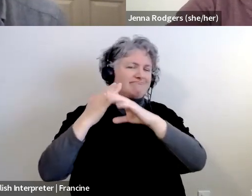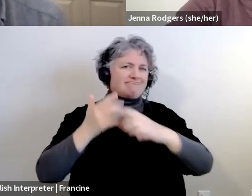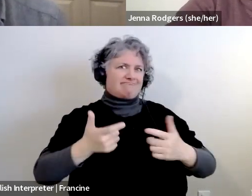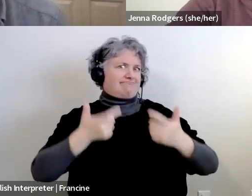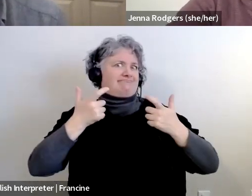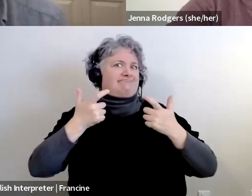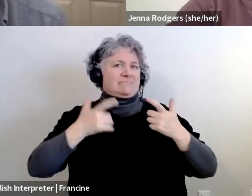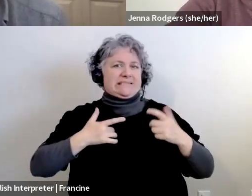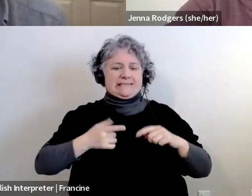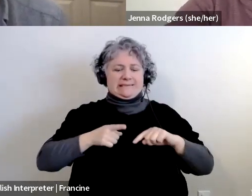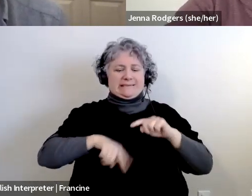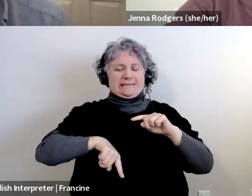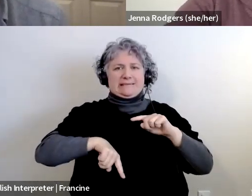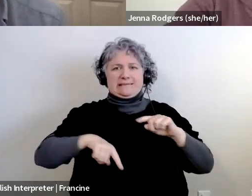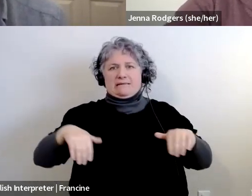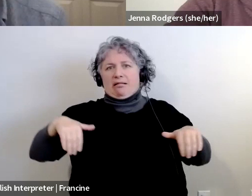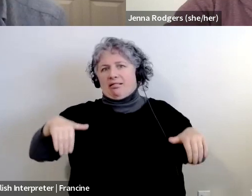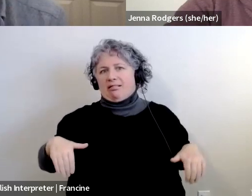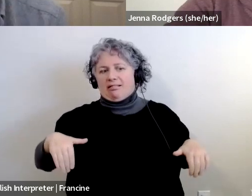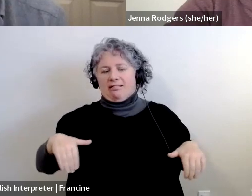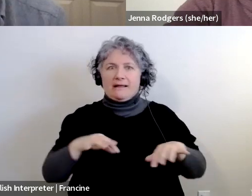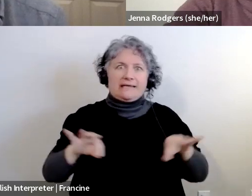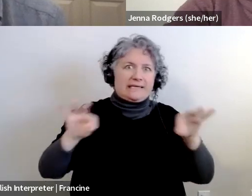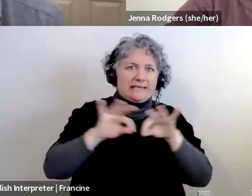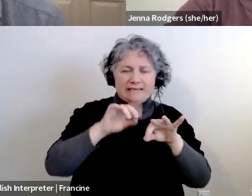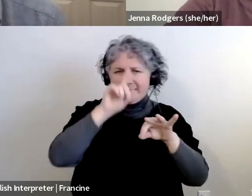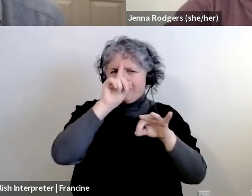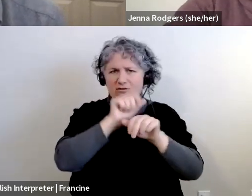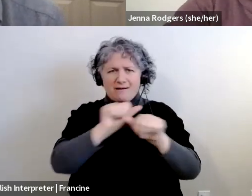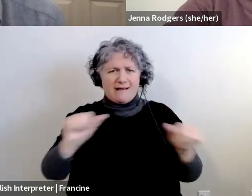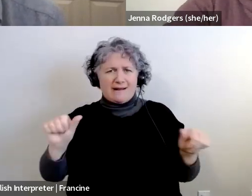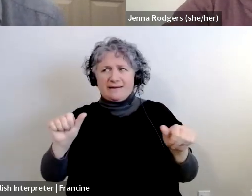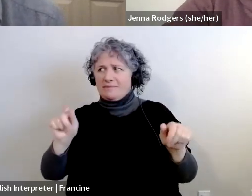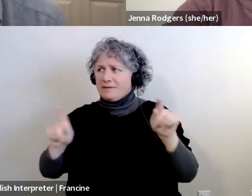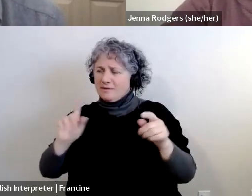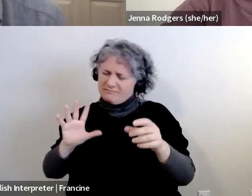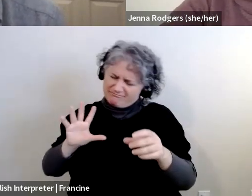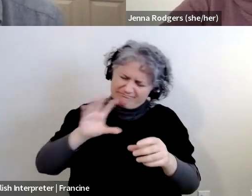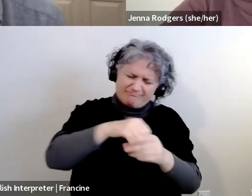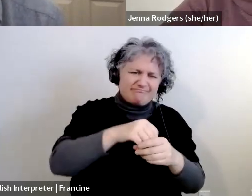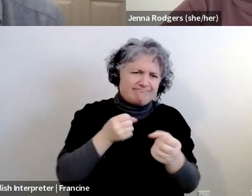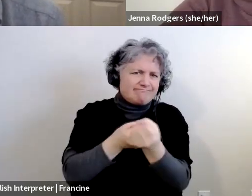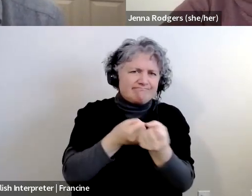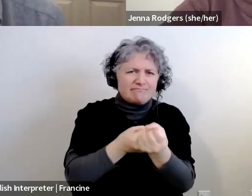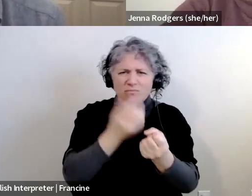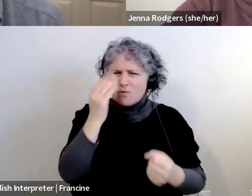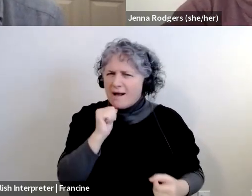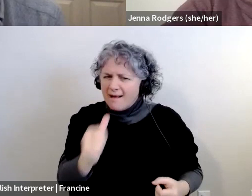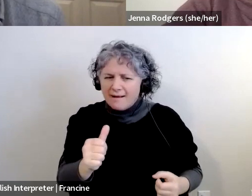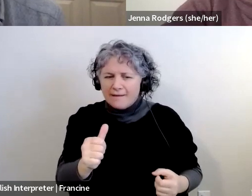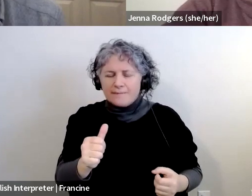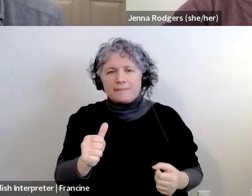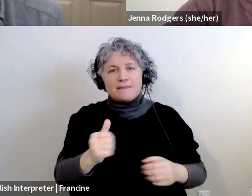any form of intervention, because that's where we have to shine light. We have to shine light on those barriers so that we